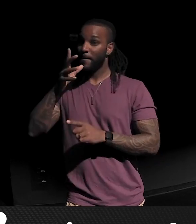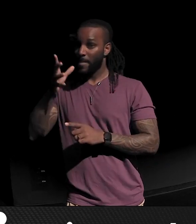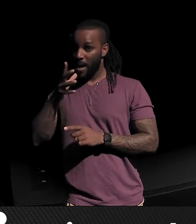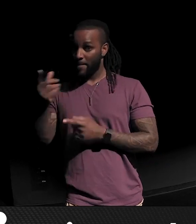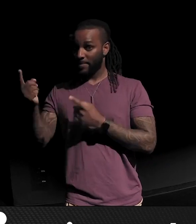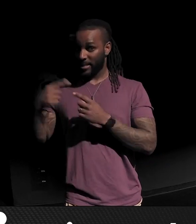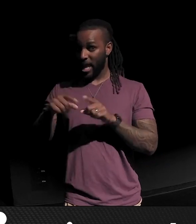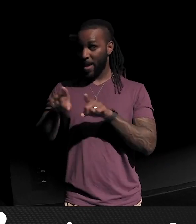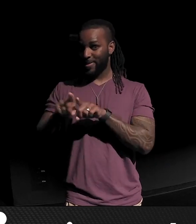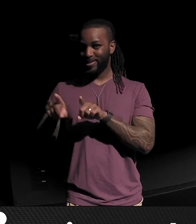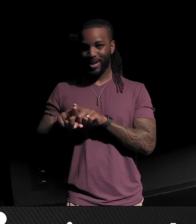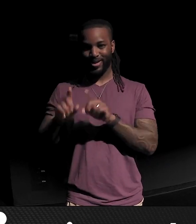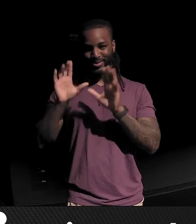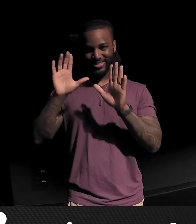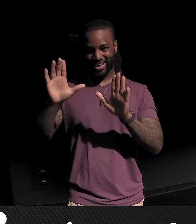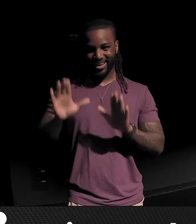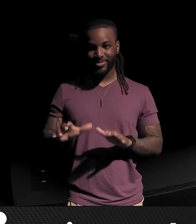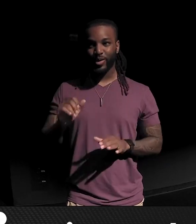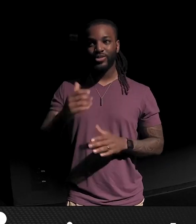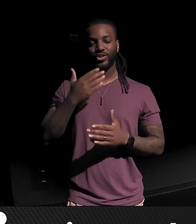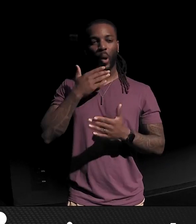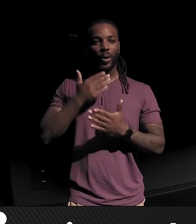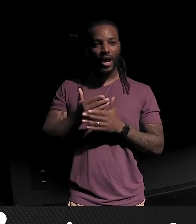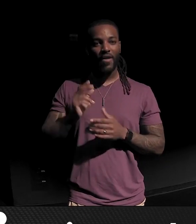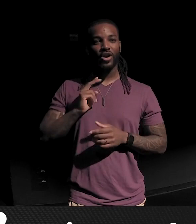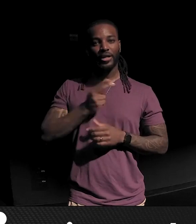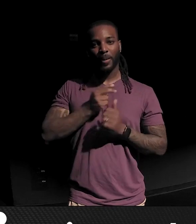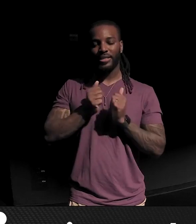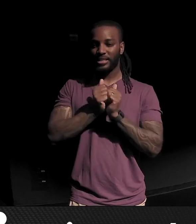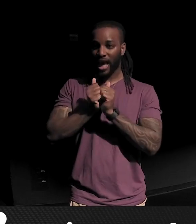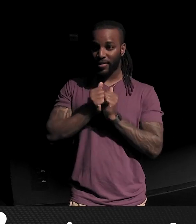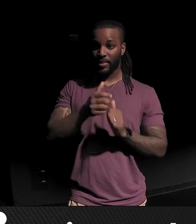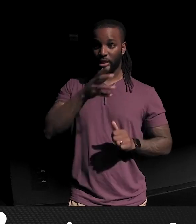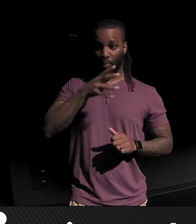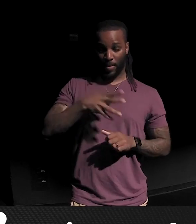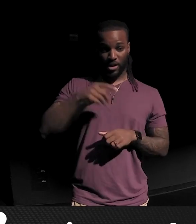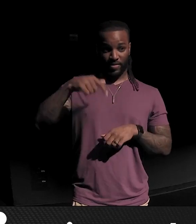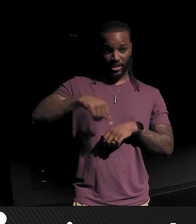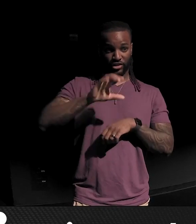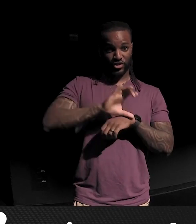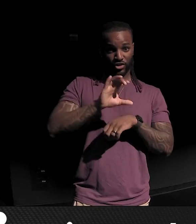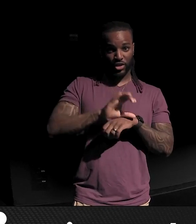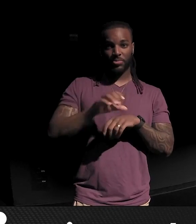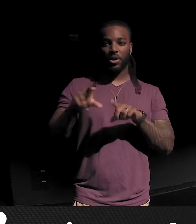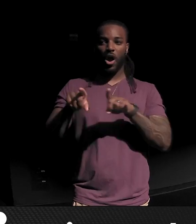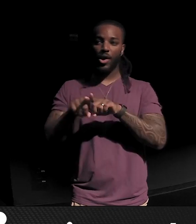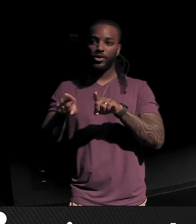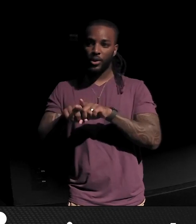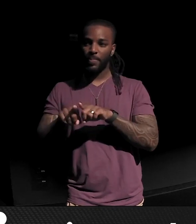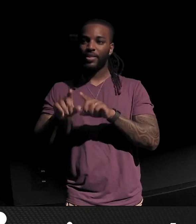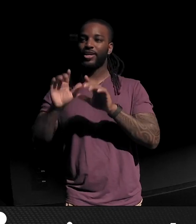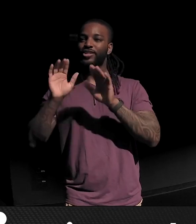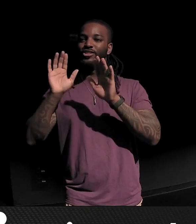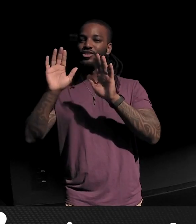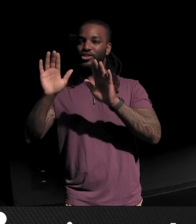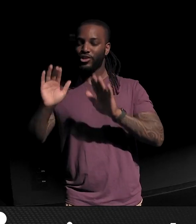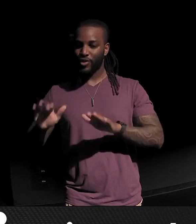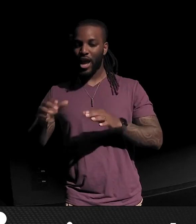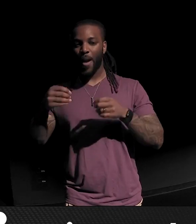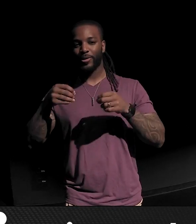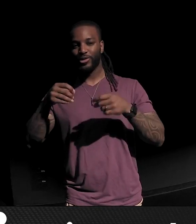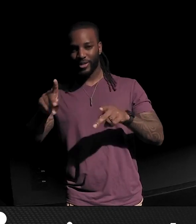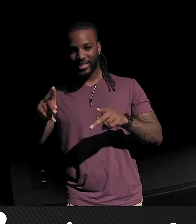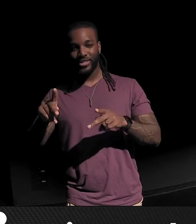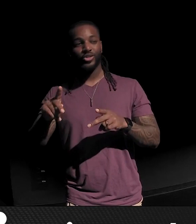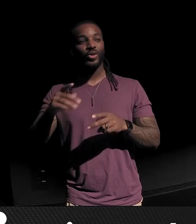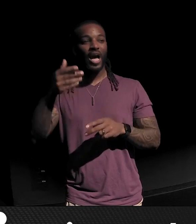was awesome. So it's so good for us to be together, the women of this church, but also it's a great opportunity to invite all